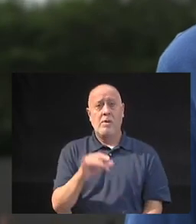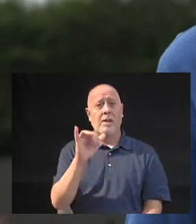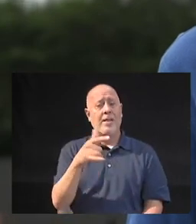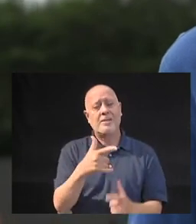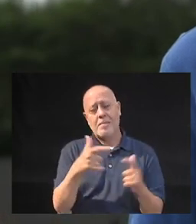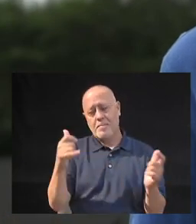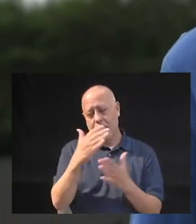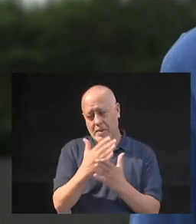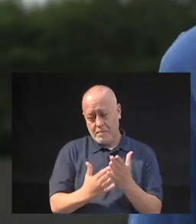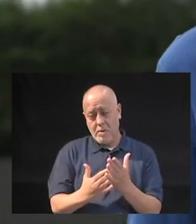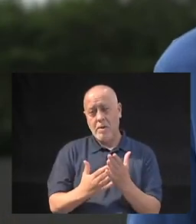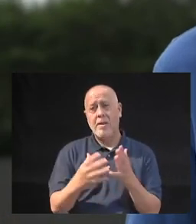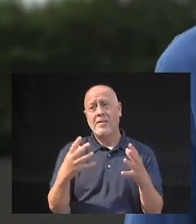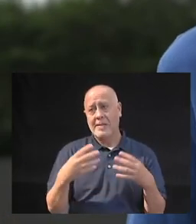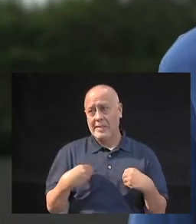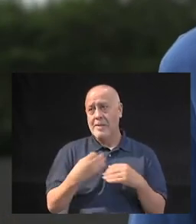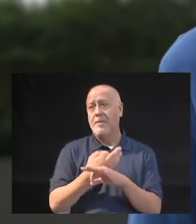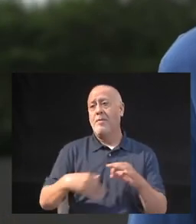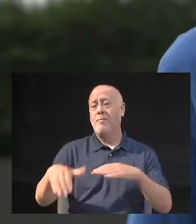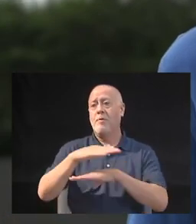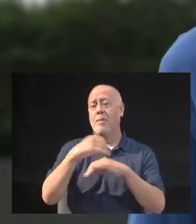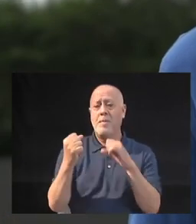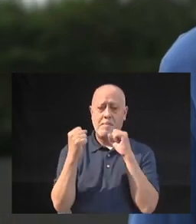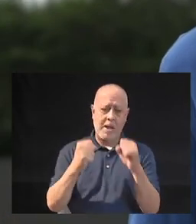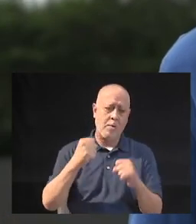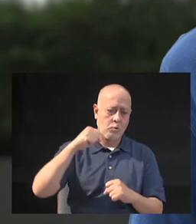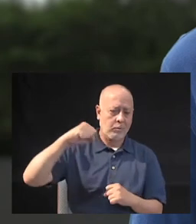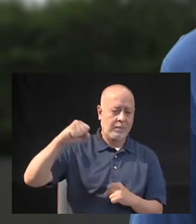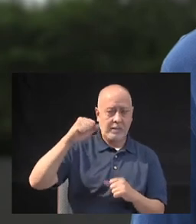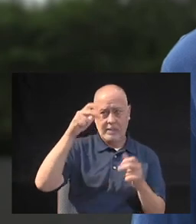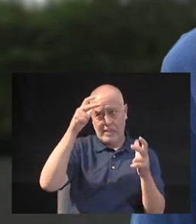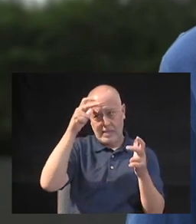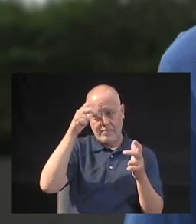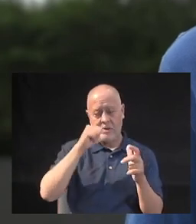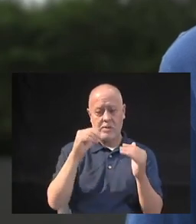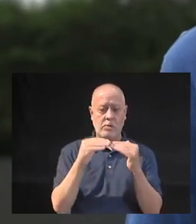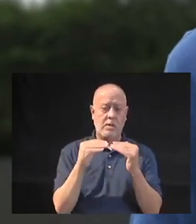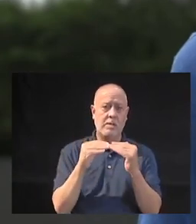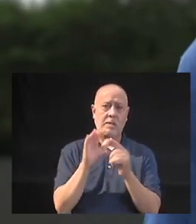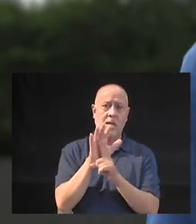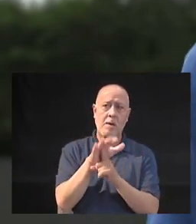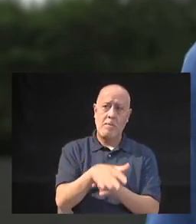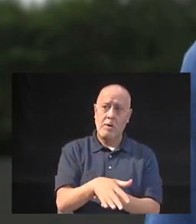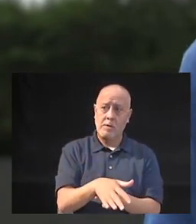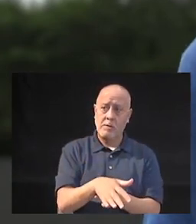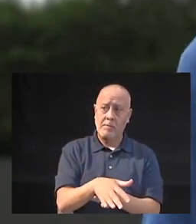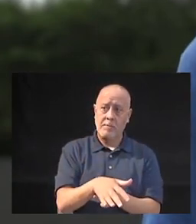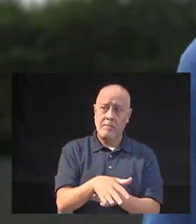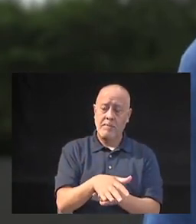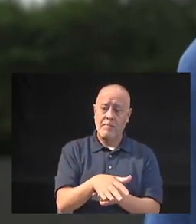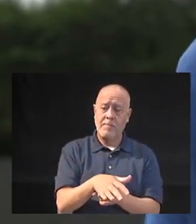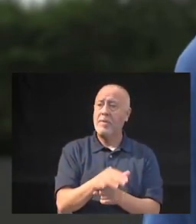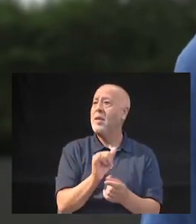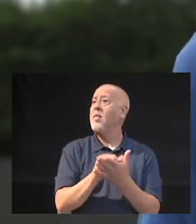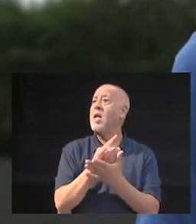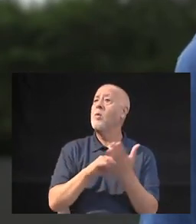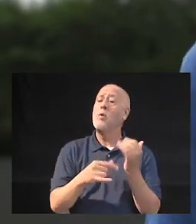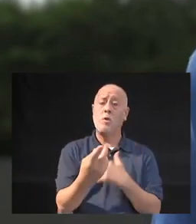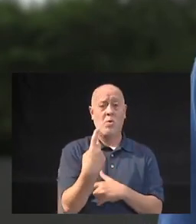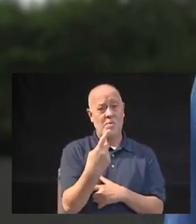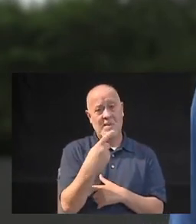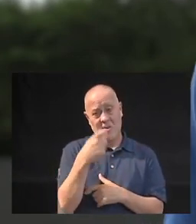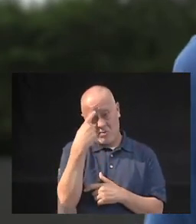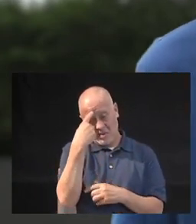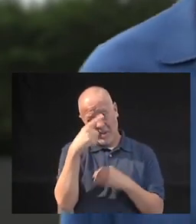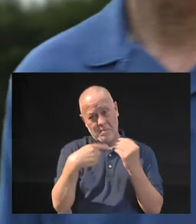big piece of accepting the freedom and power to resist evil, injustice, and oppression. And that's what you and I have to think